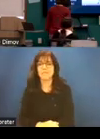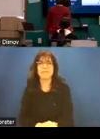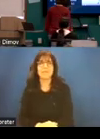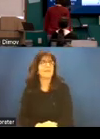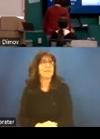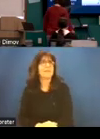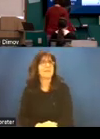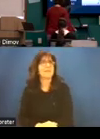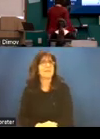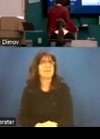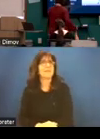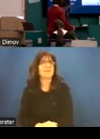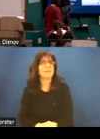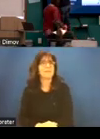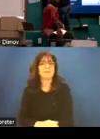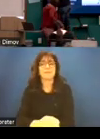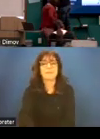Heather Hohen, what's yours?